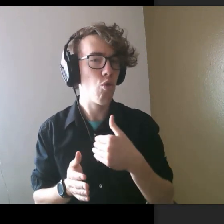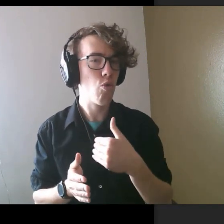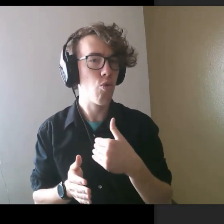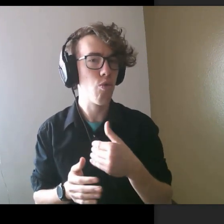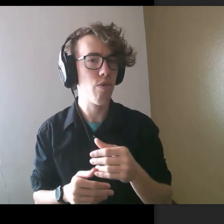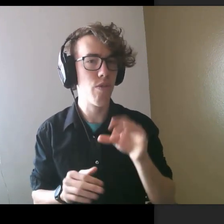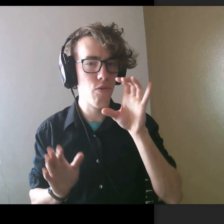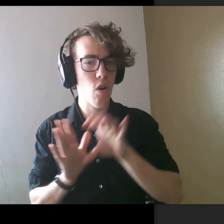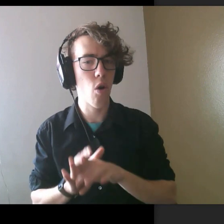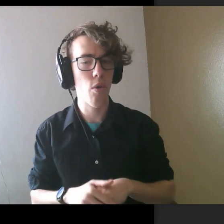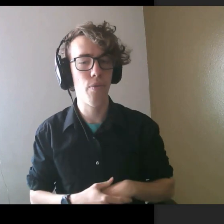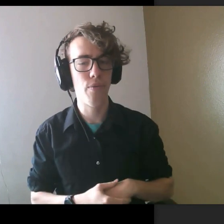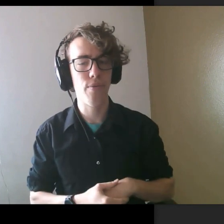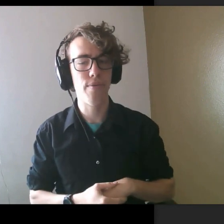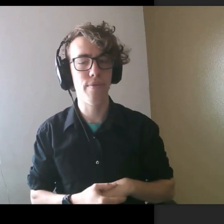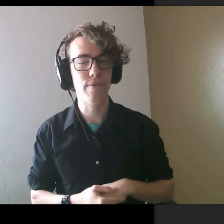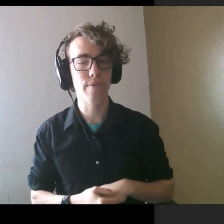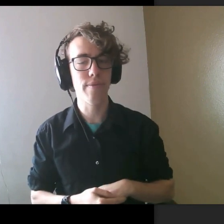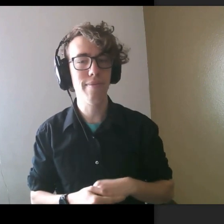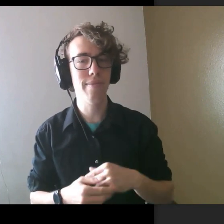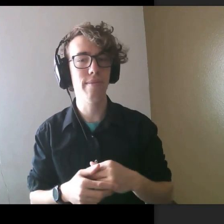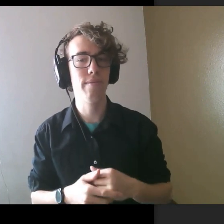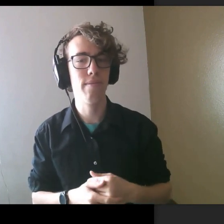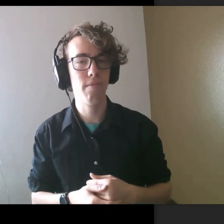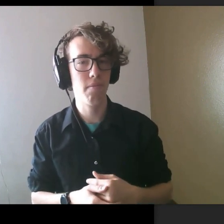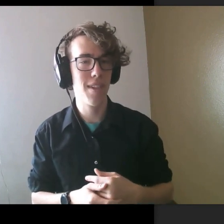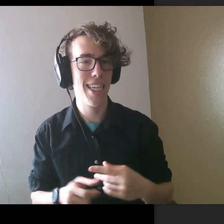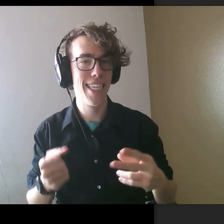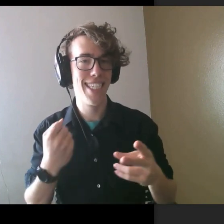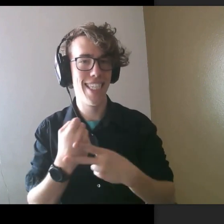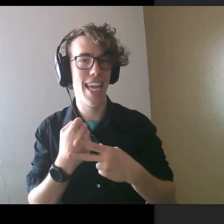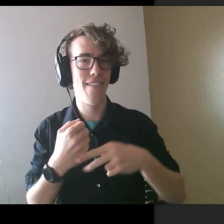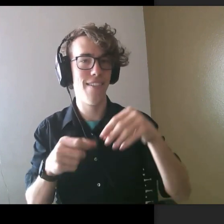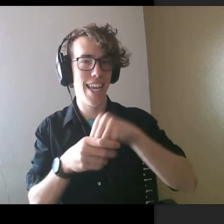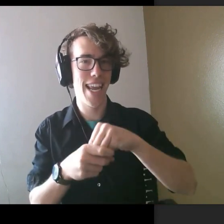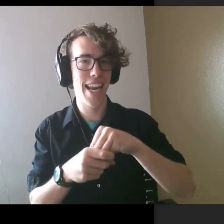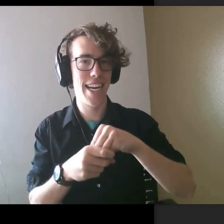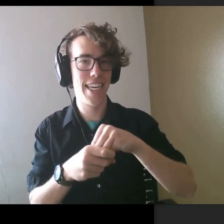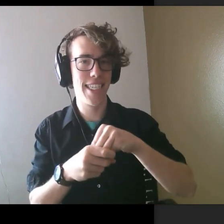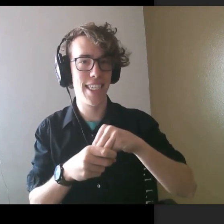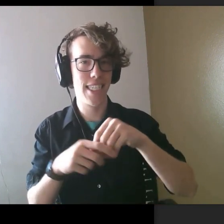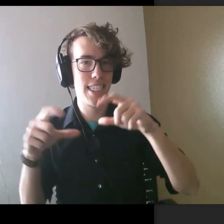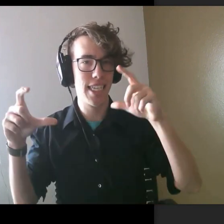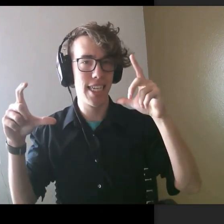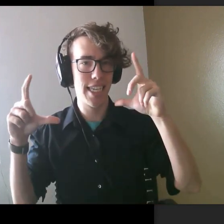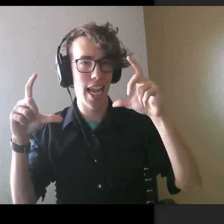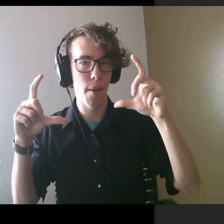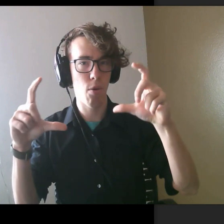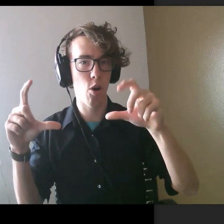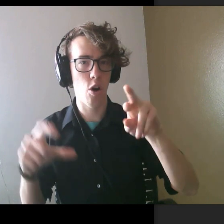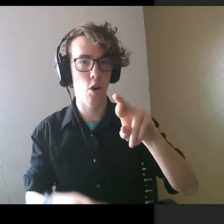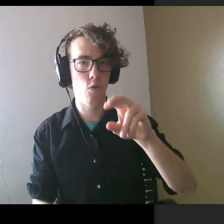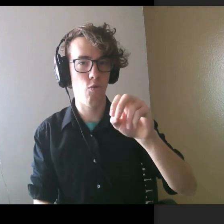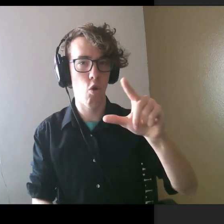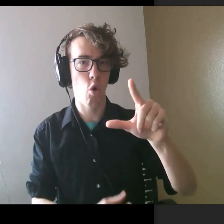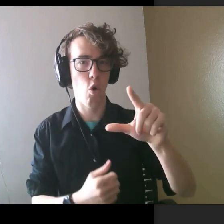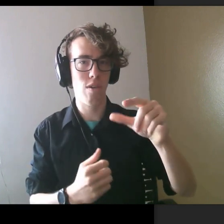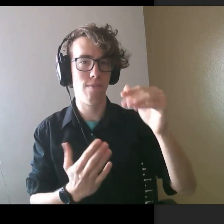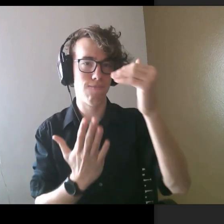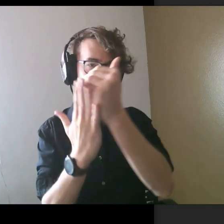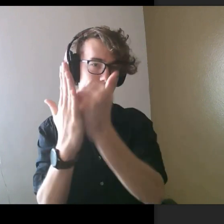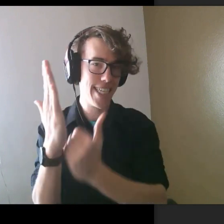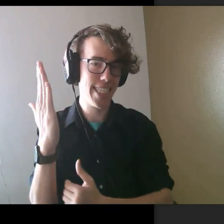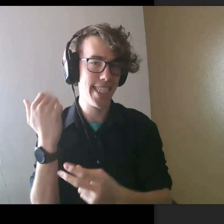photograph. It already automatically saved it into my camera roll. If you do not want it to make the changes to your original